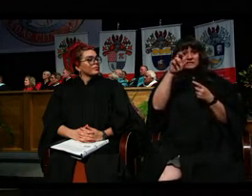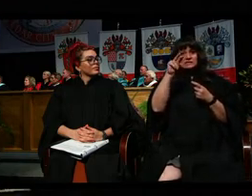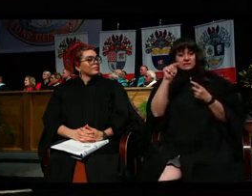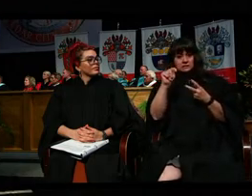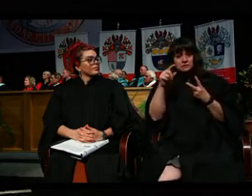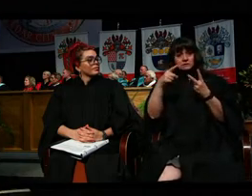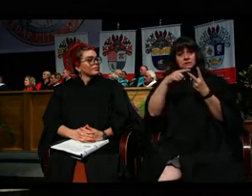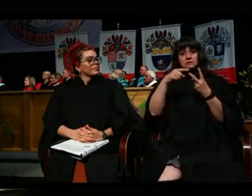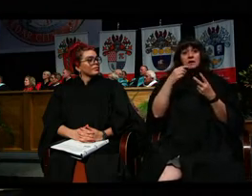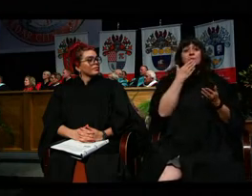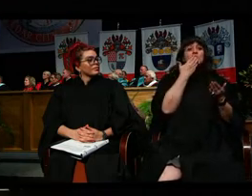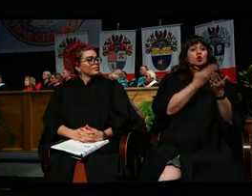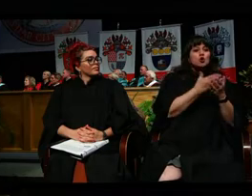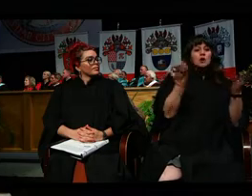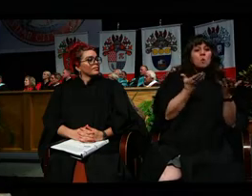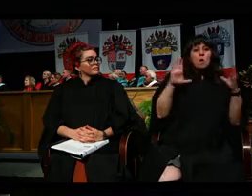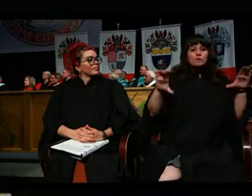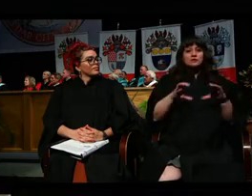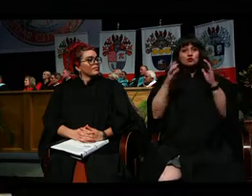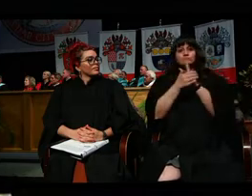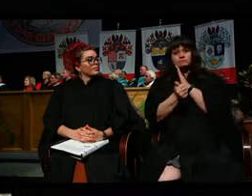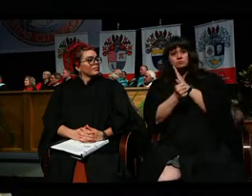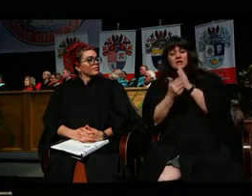do, and we have to be good.